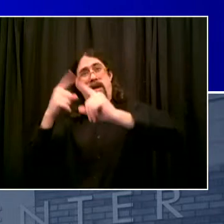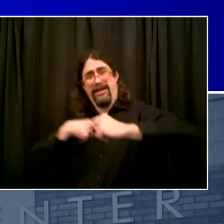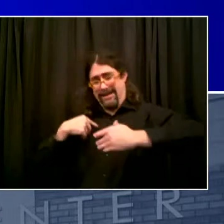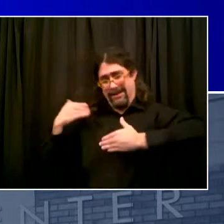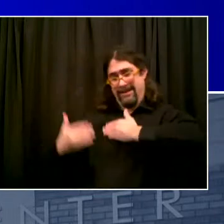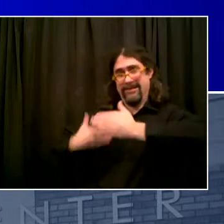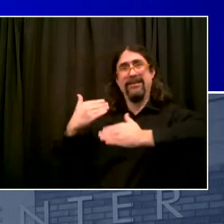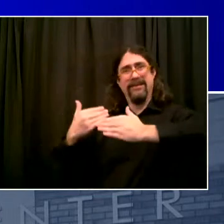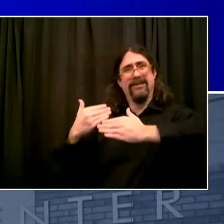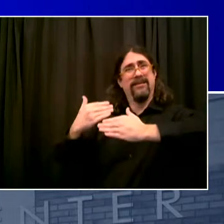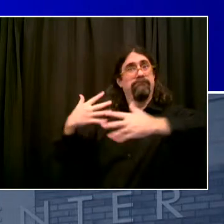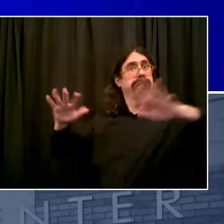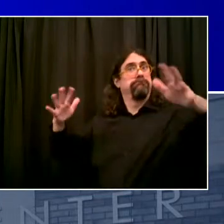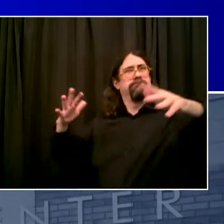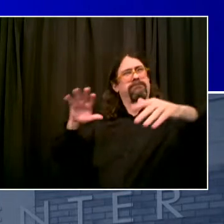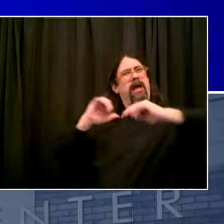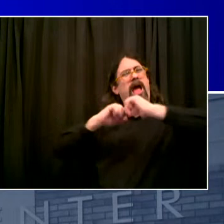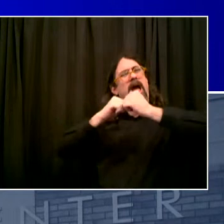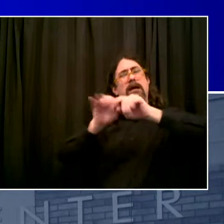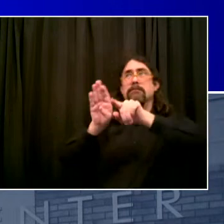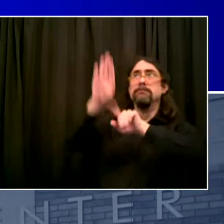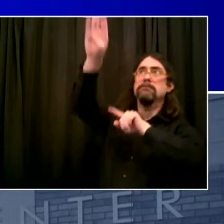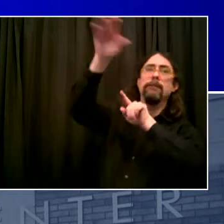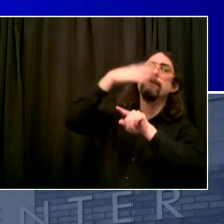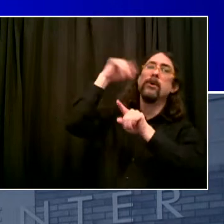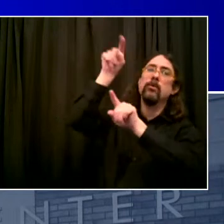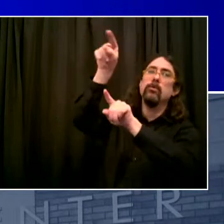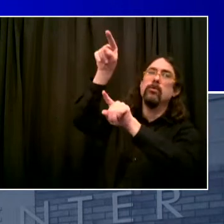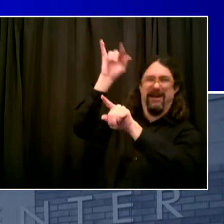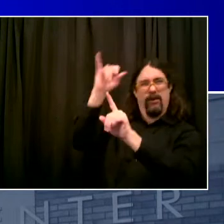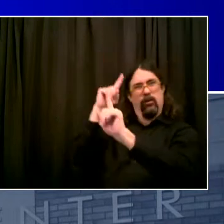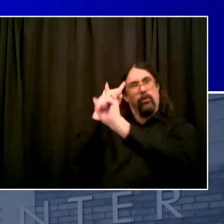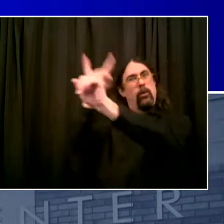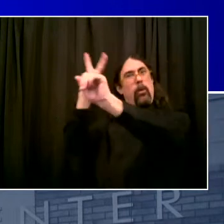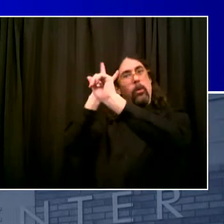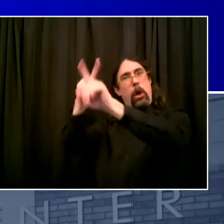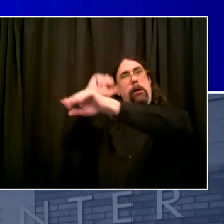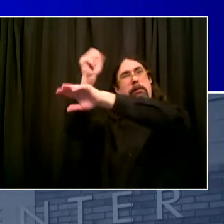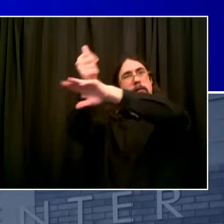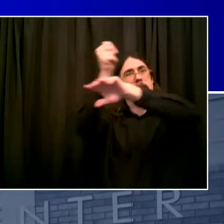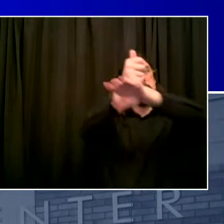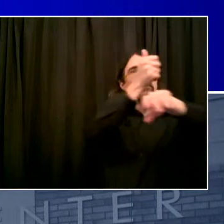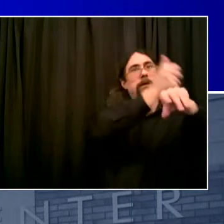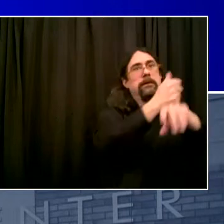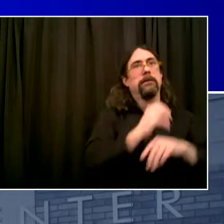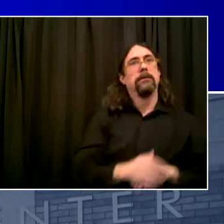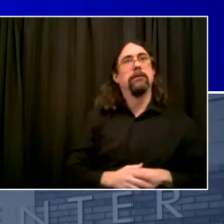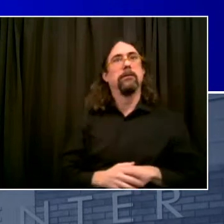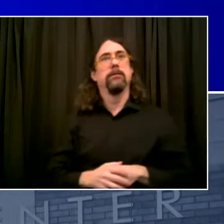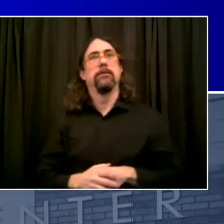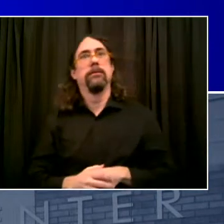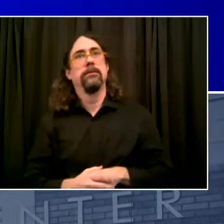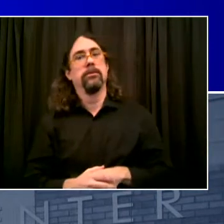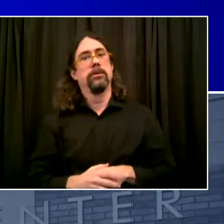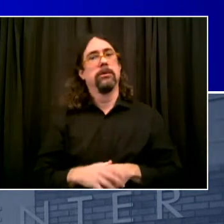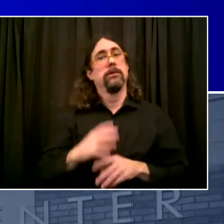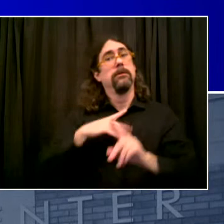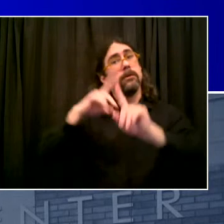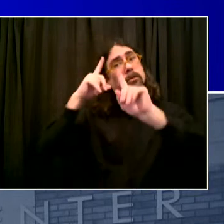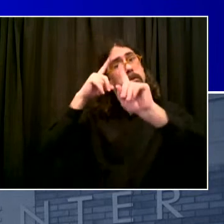their neighborhood, or in their family who got vaccinated. It gives them more faith in vaccination. That's a huge X factor, that only the